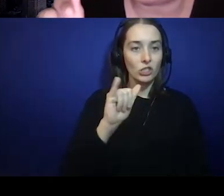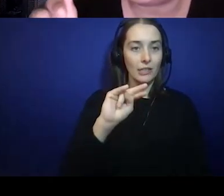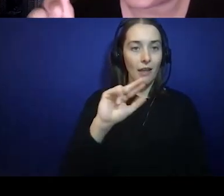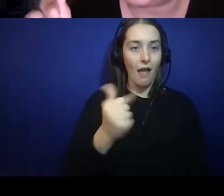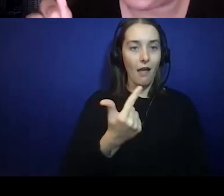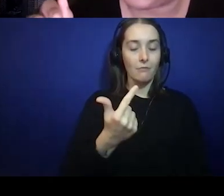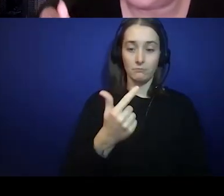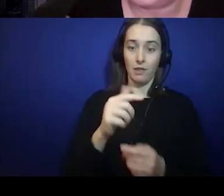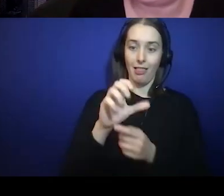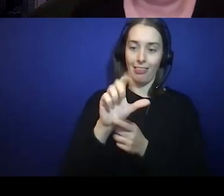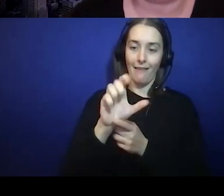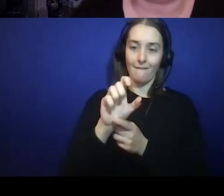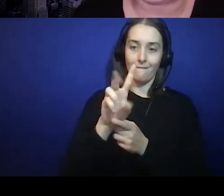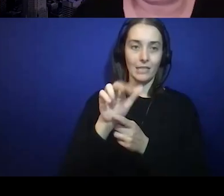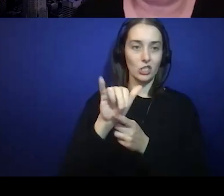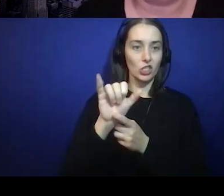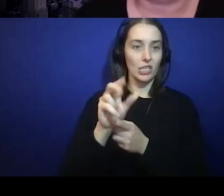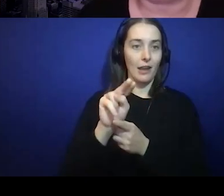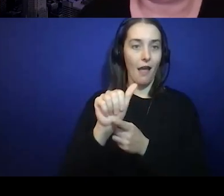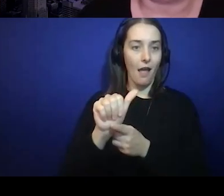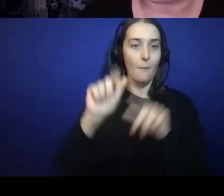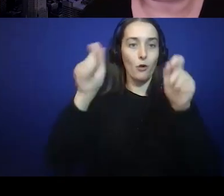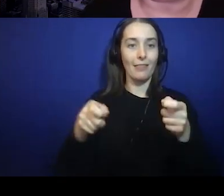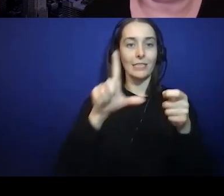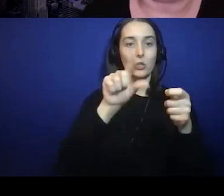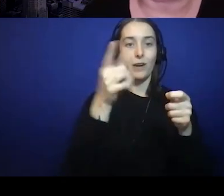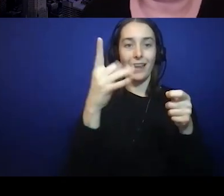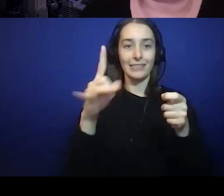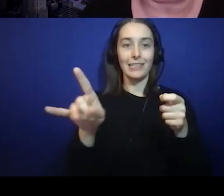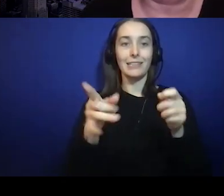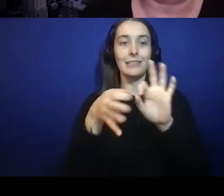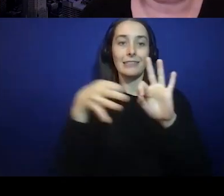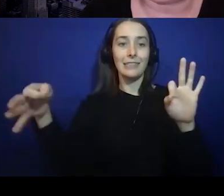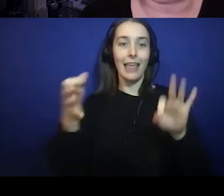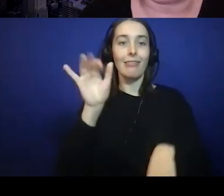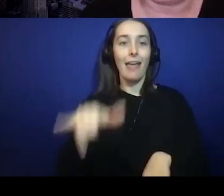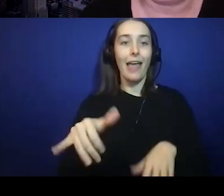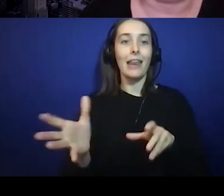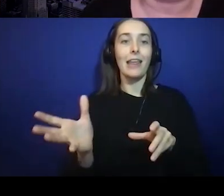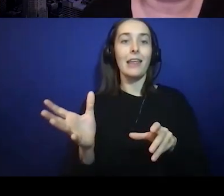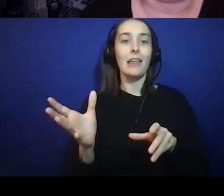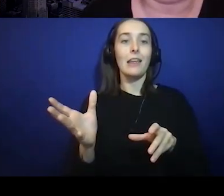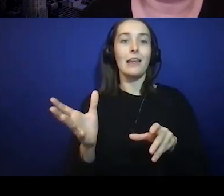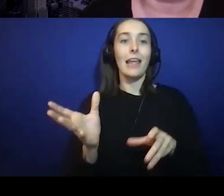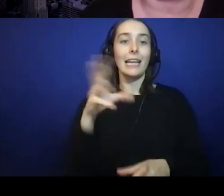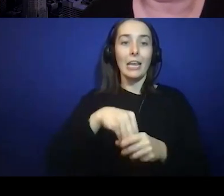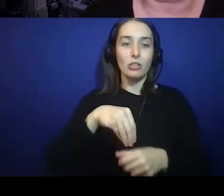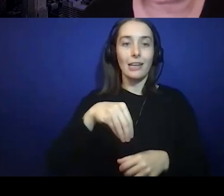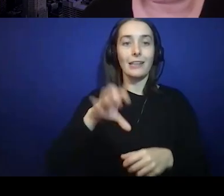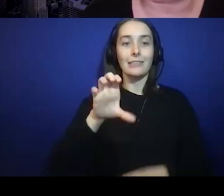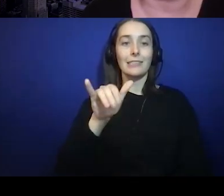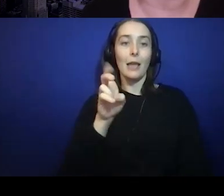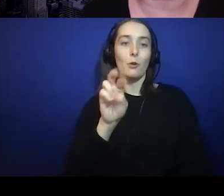year 2018, state that engaging in cyber vetting or assessing